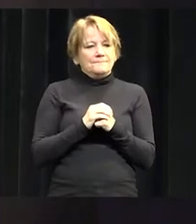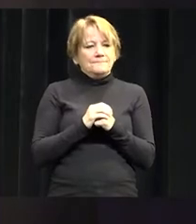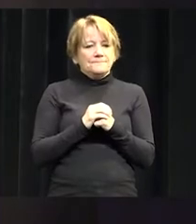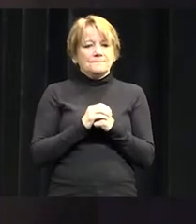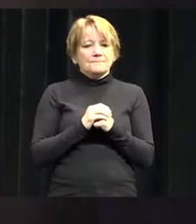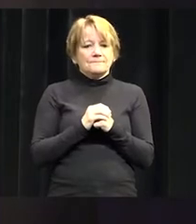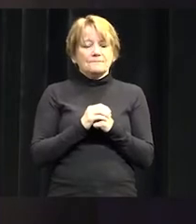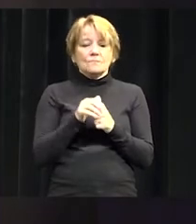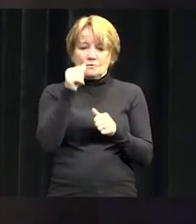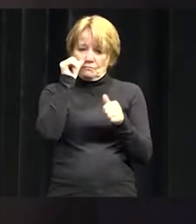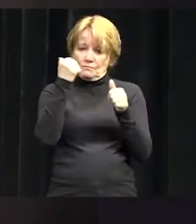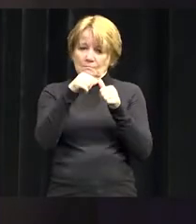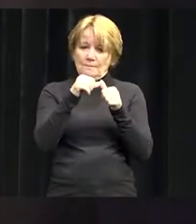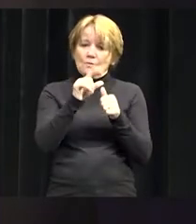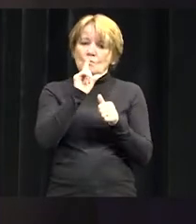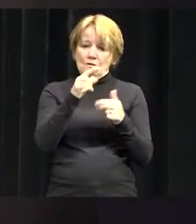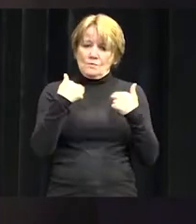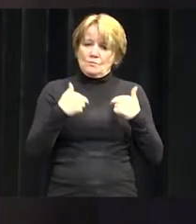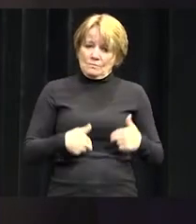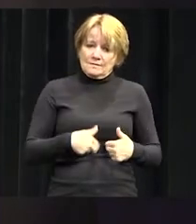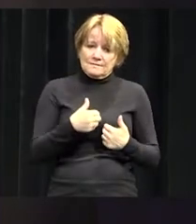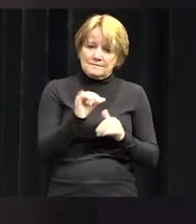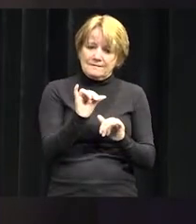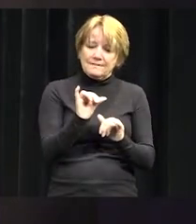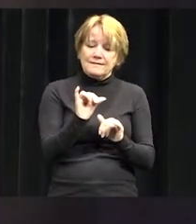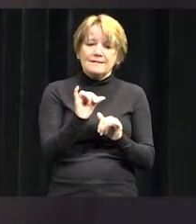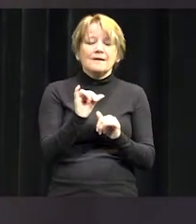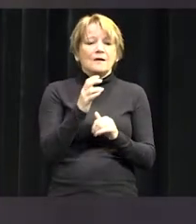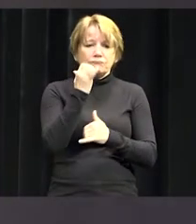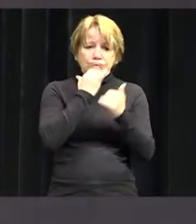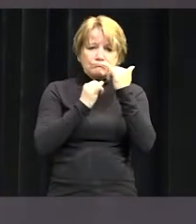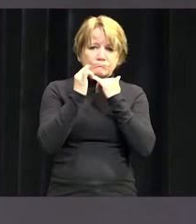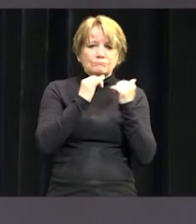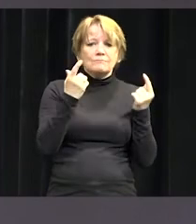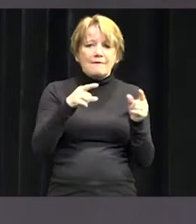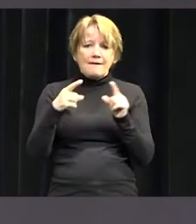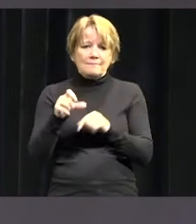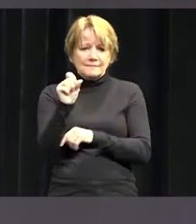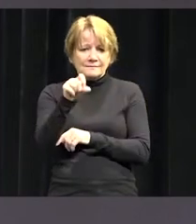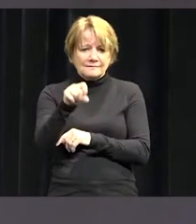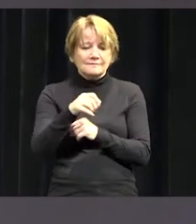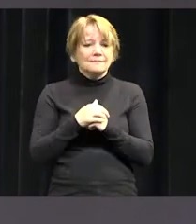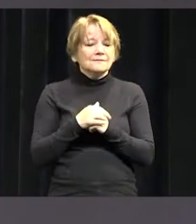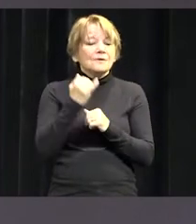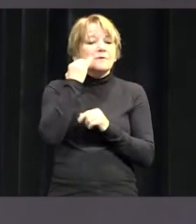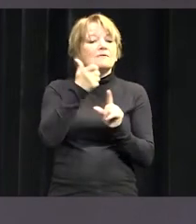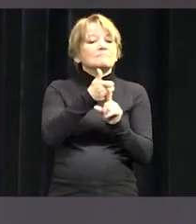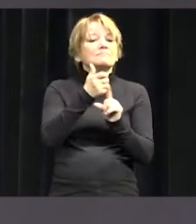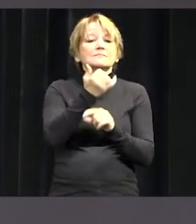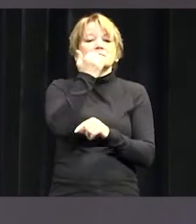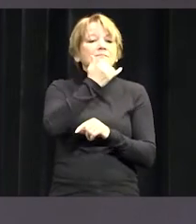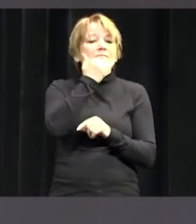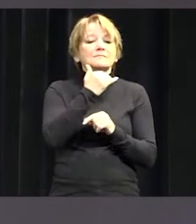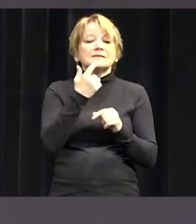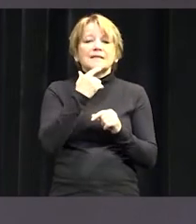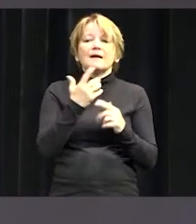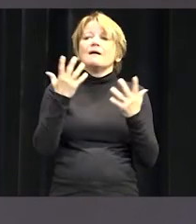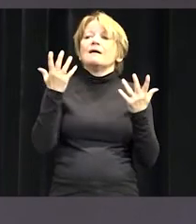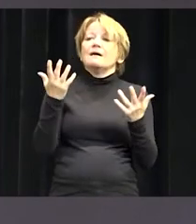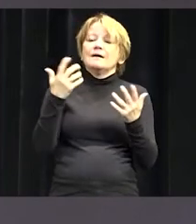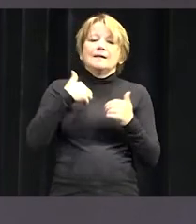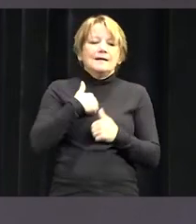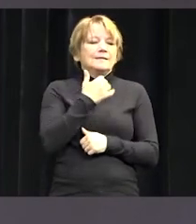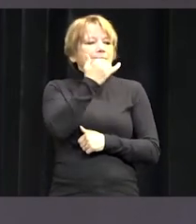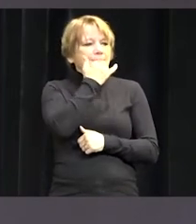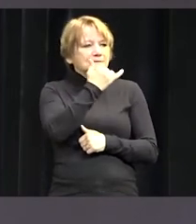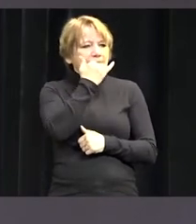made a mistake apologize and fix it it is okay to disagree with someone's